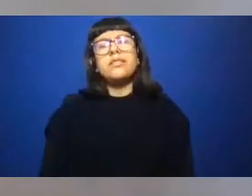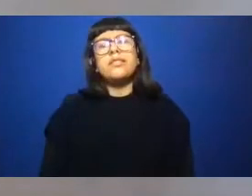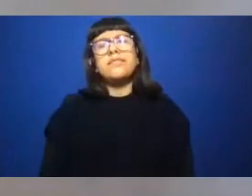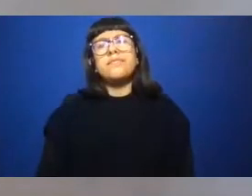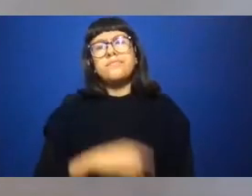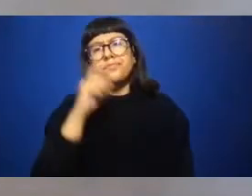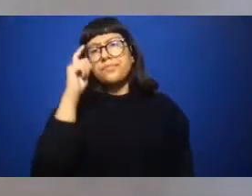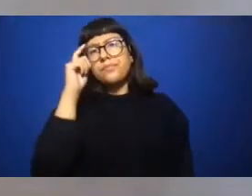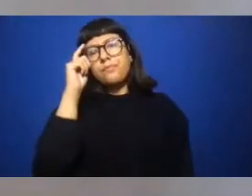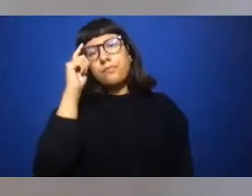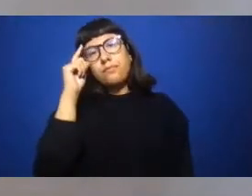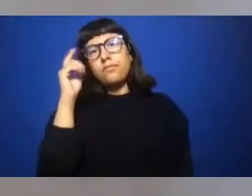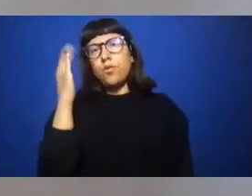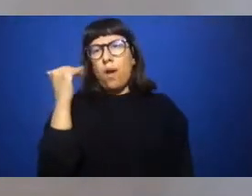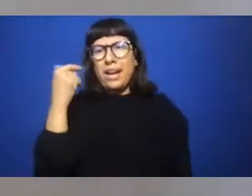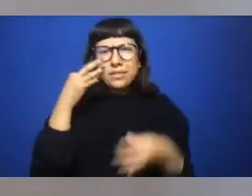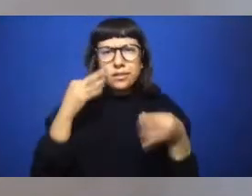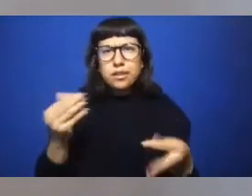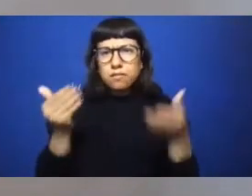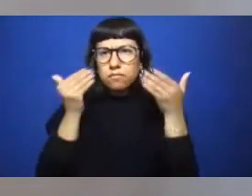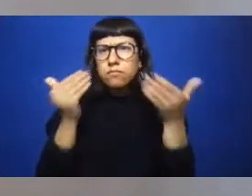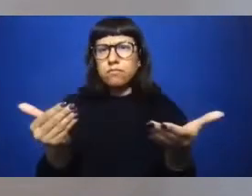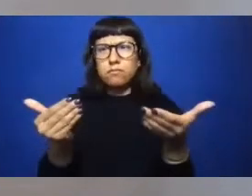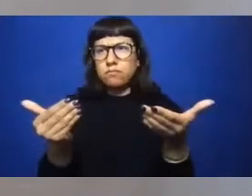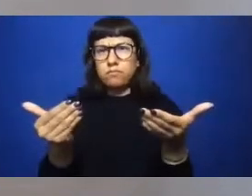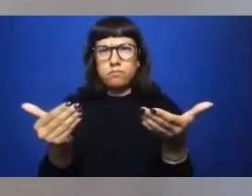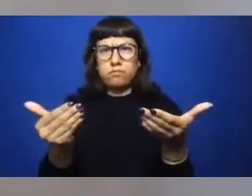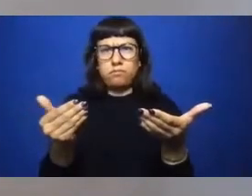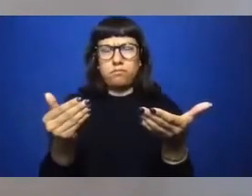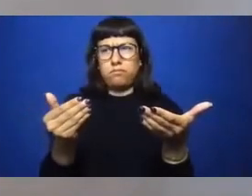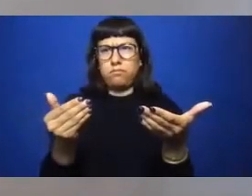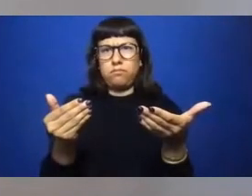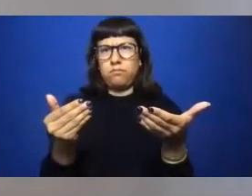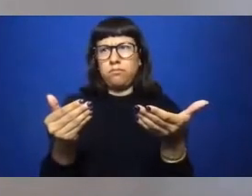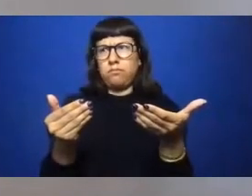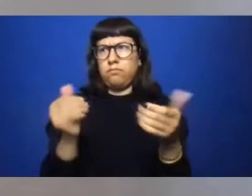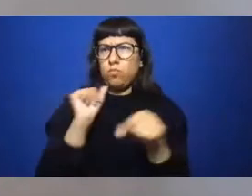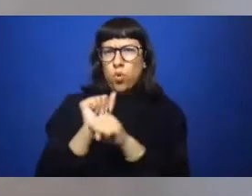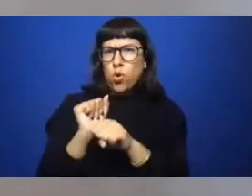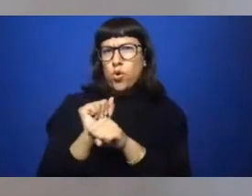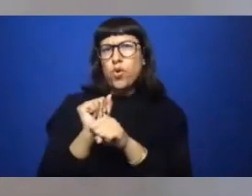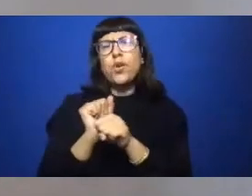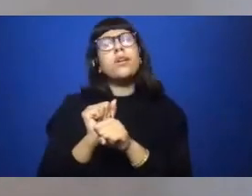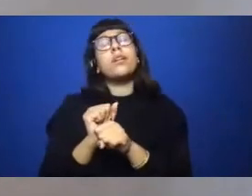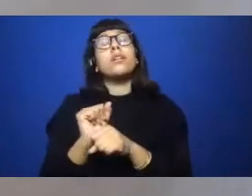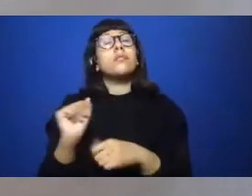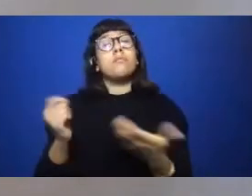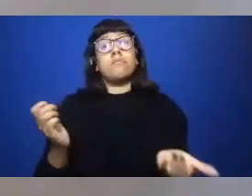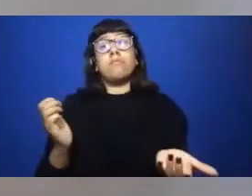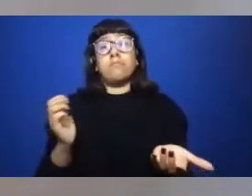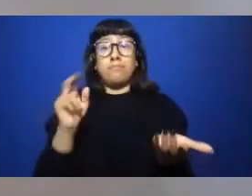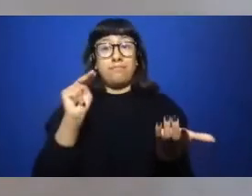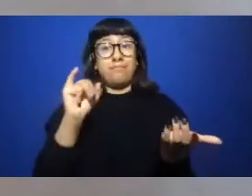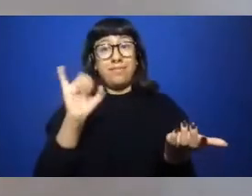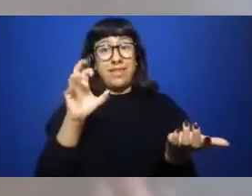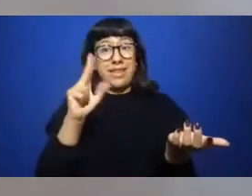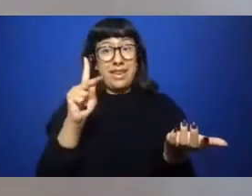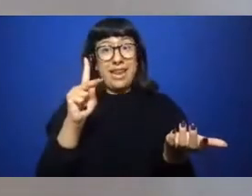this stems from the generous belief that Nick Turner had